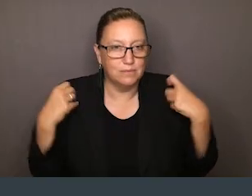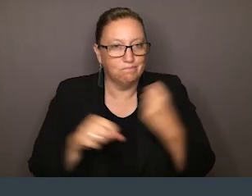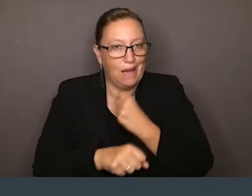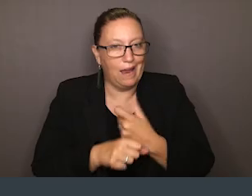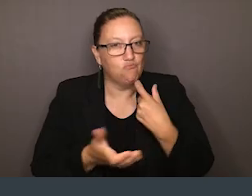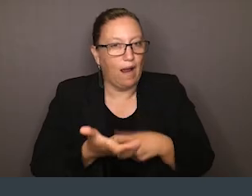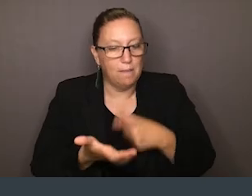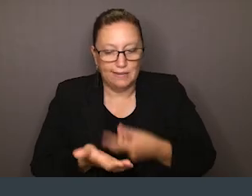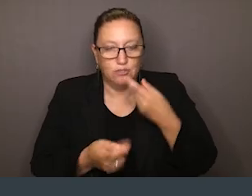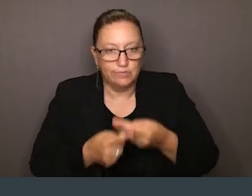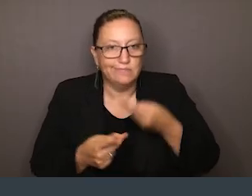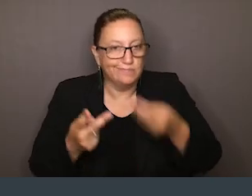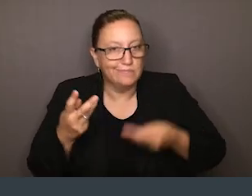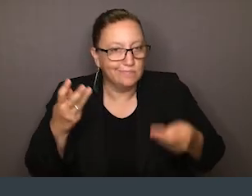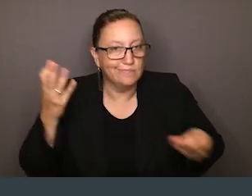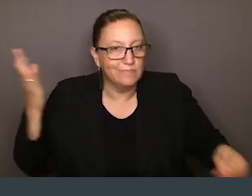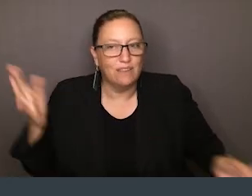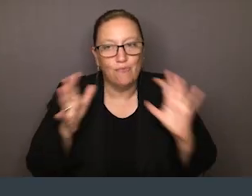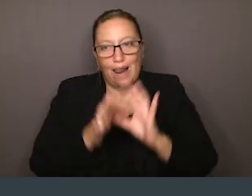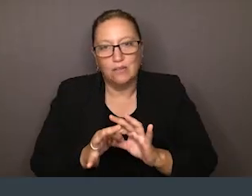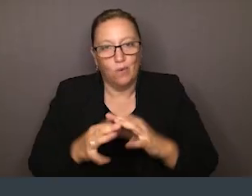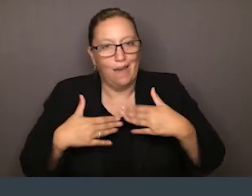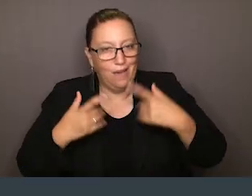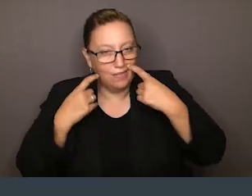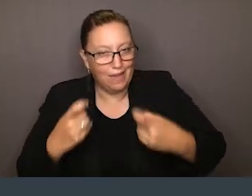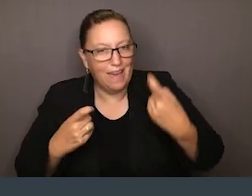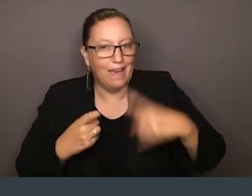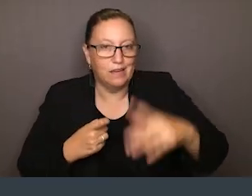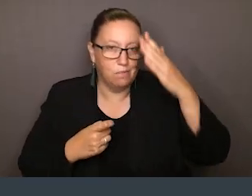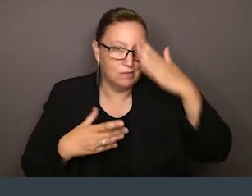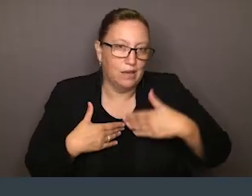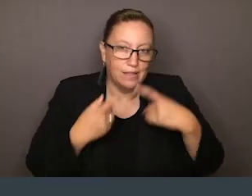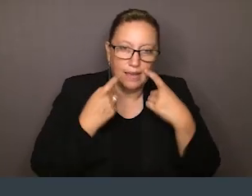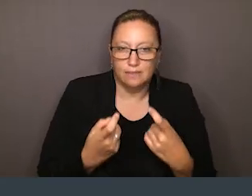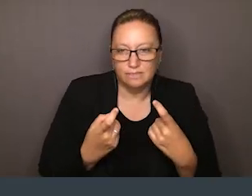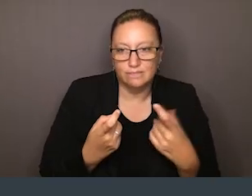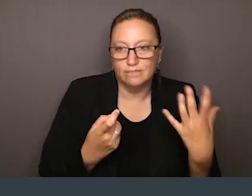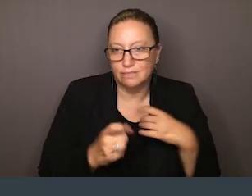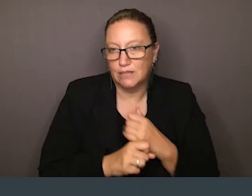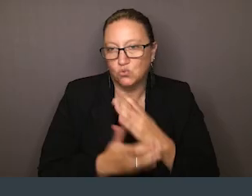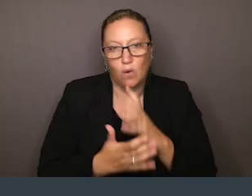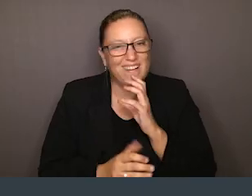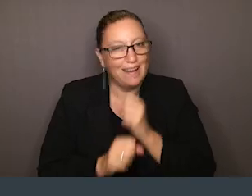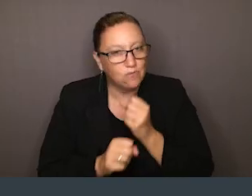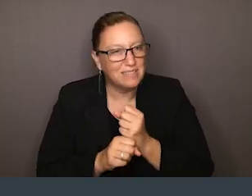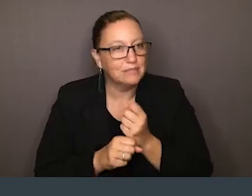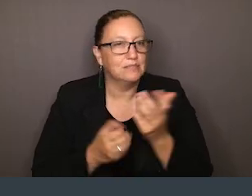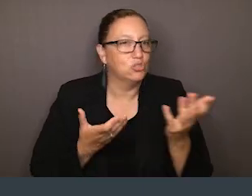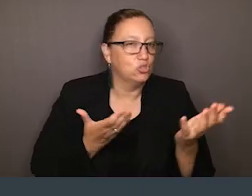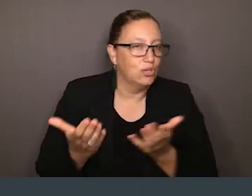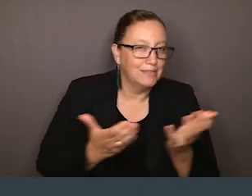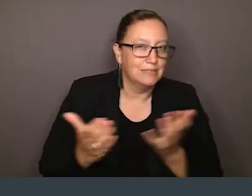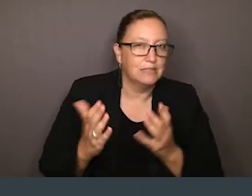of recommendations that were relevant to healthcare and mental health care. And we need to make sure that governments